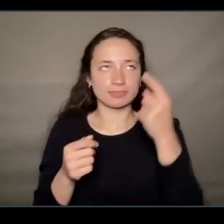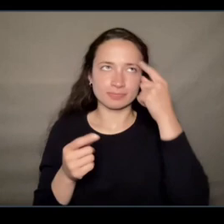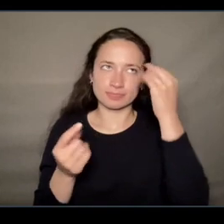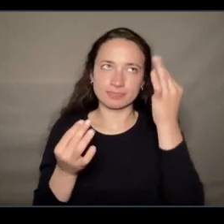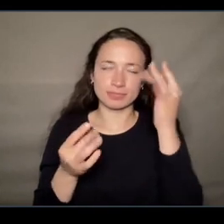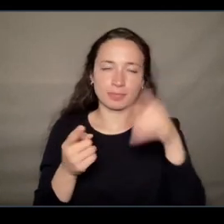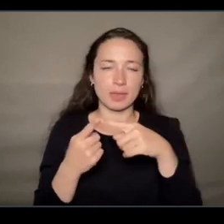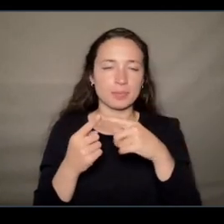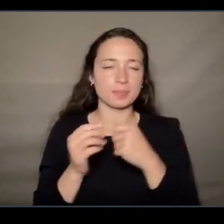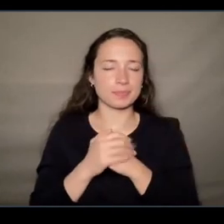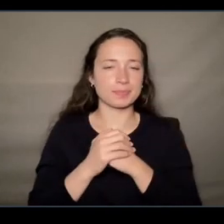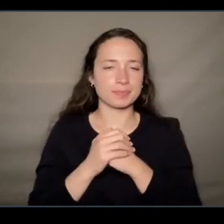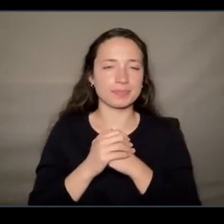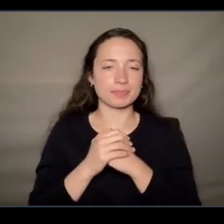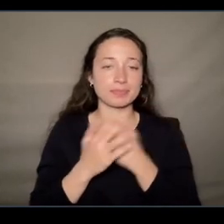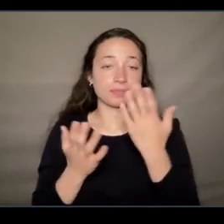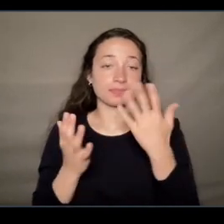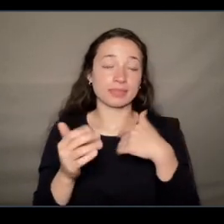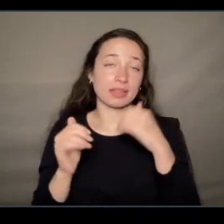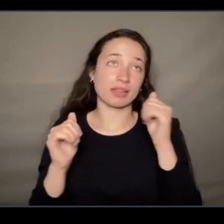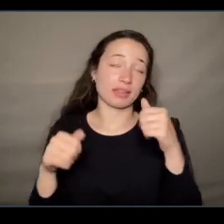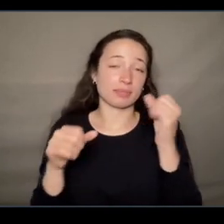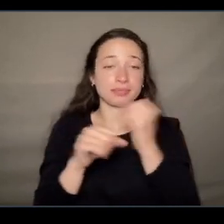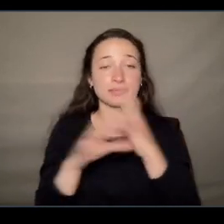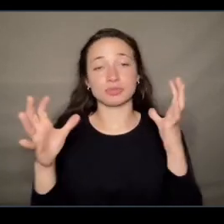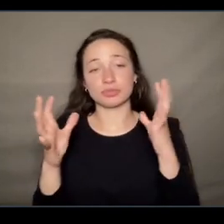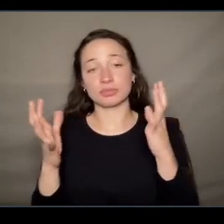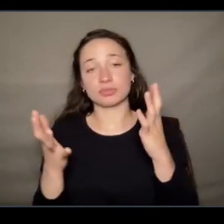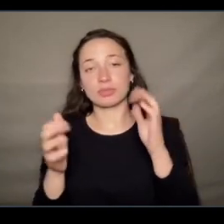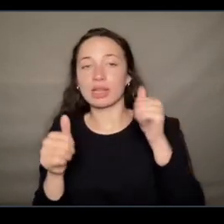That's interesting to reflect on. I mean,